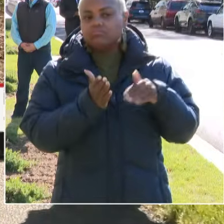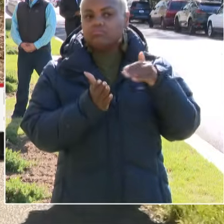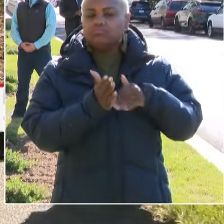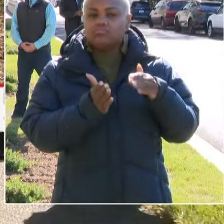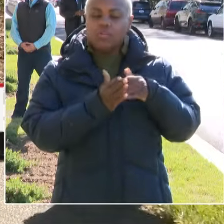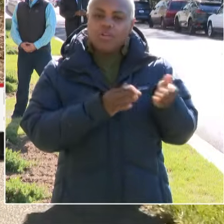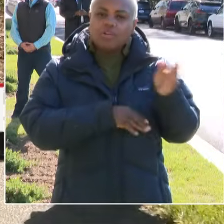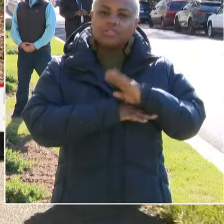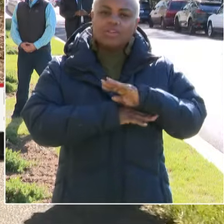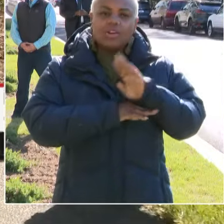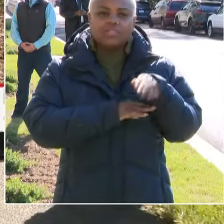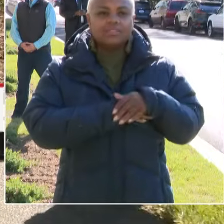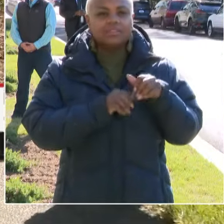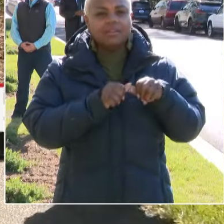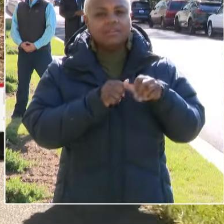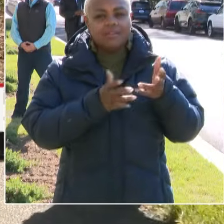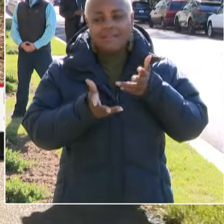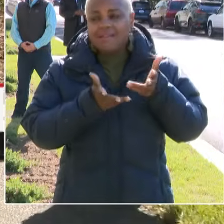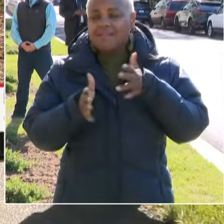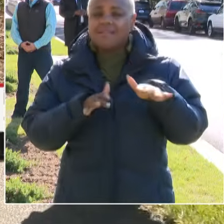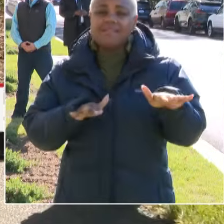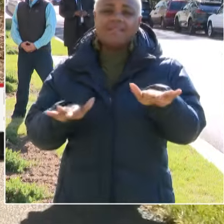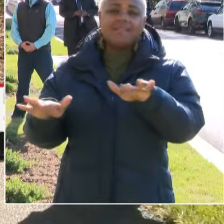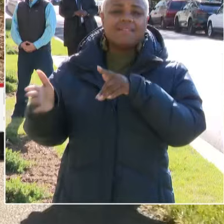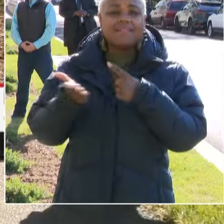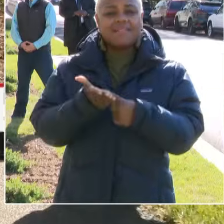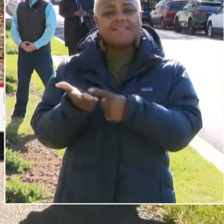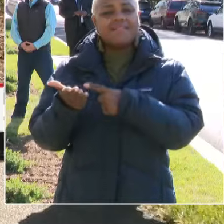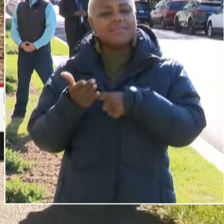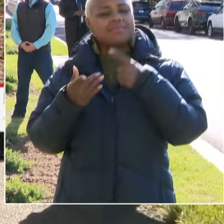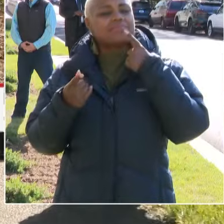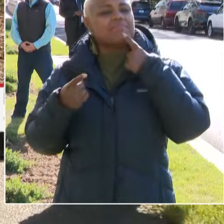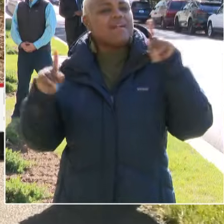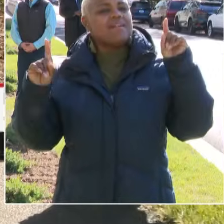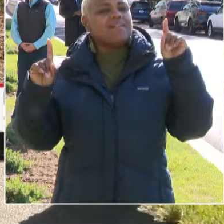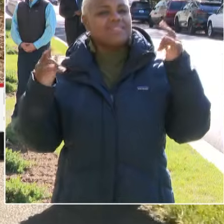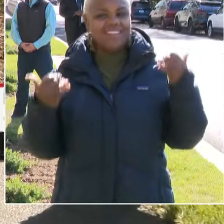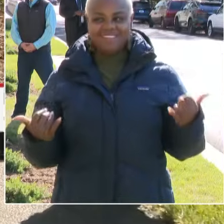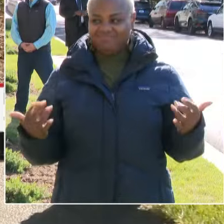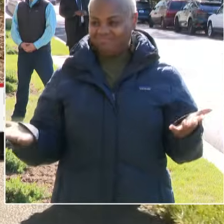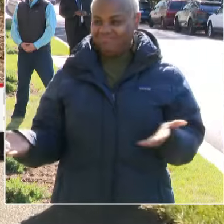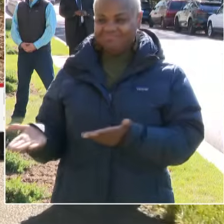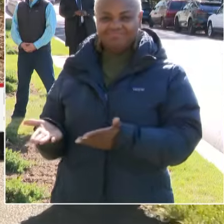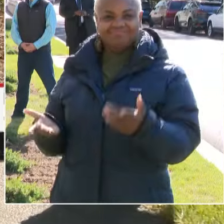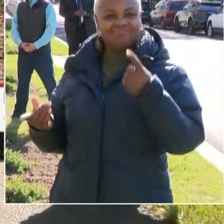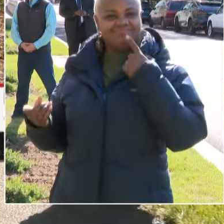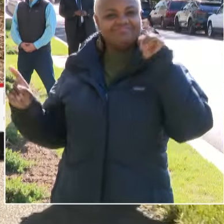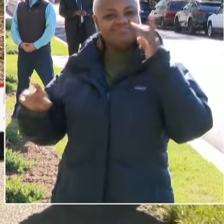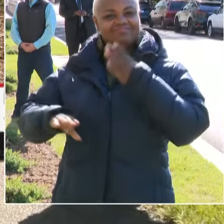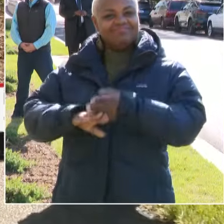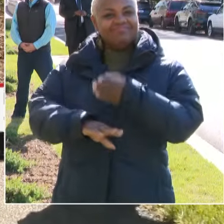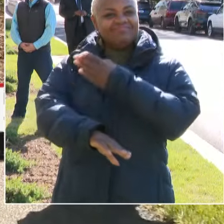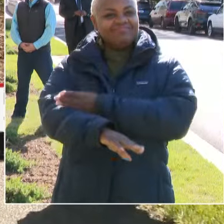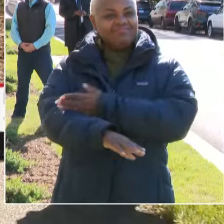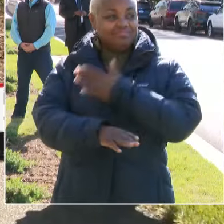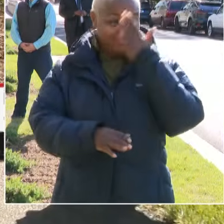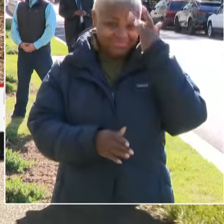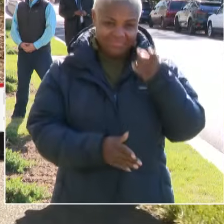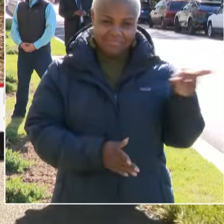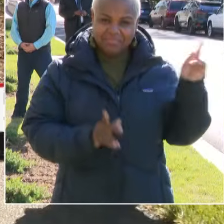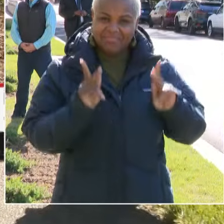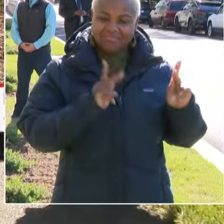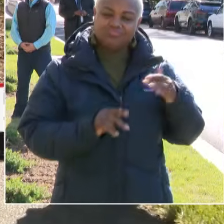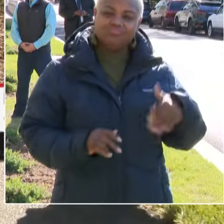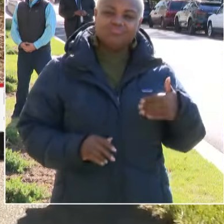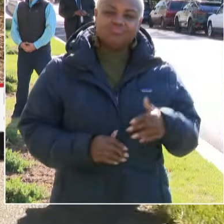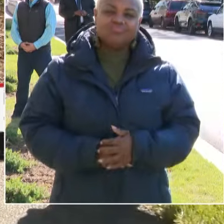for the city, but a vision for all of us. It is a better because of you, and so I just want to give a great thank you to all of the neighbors in